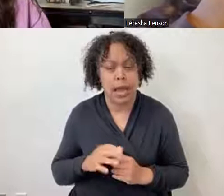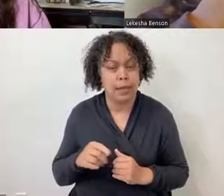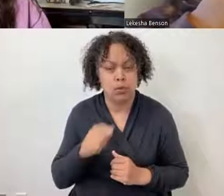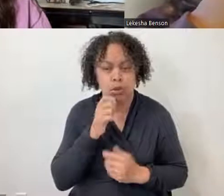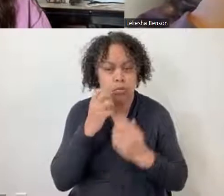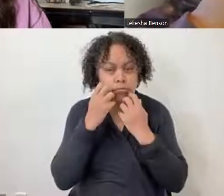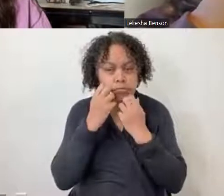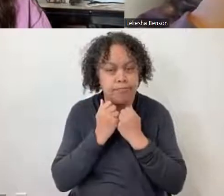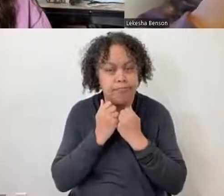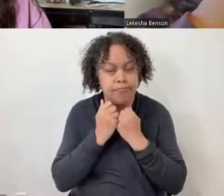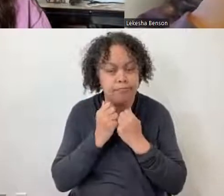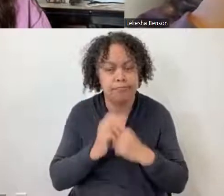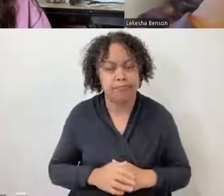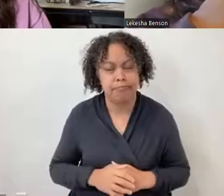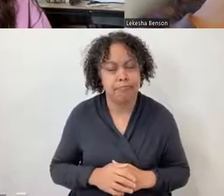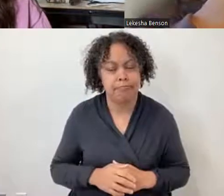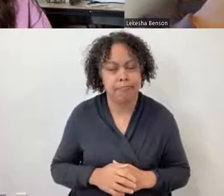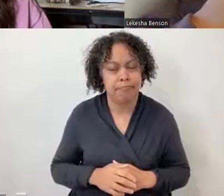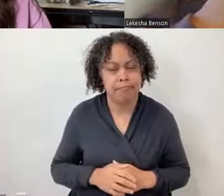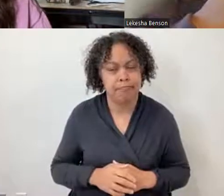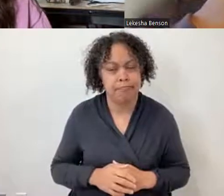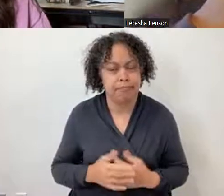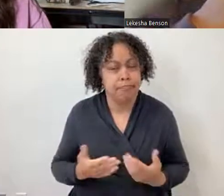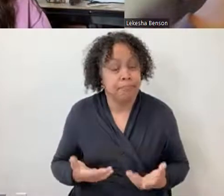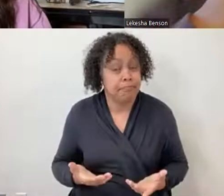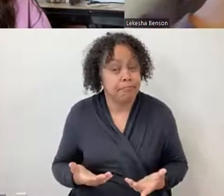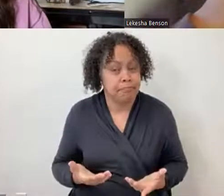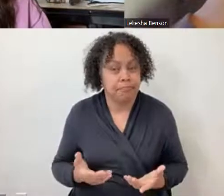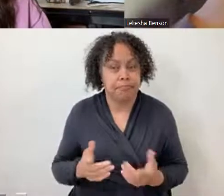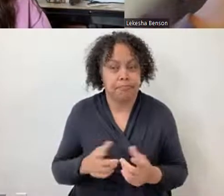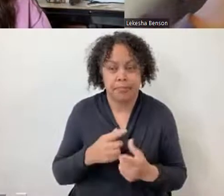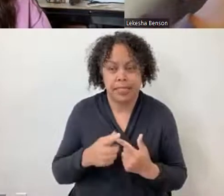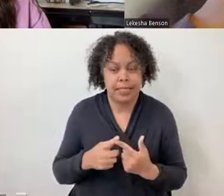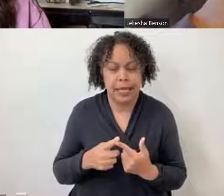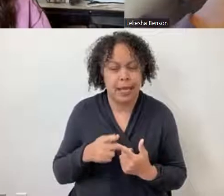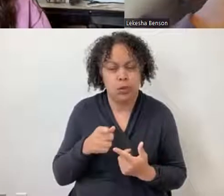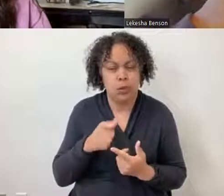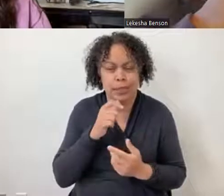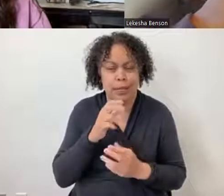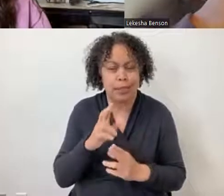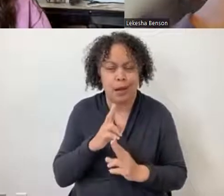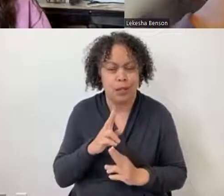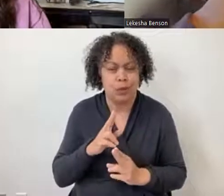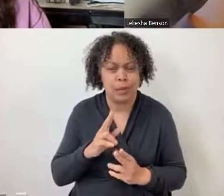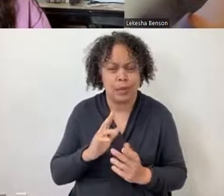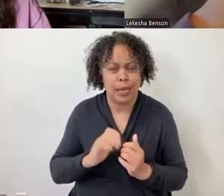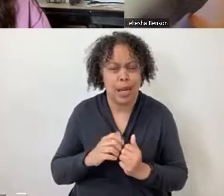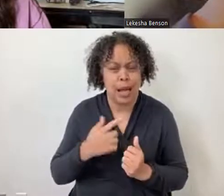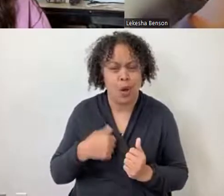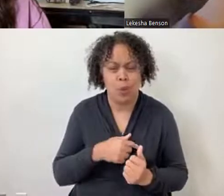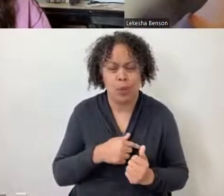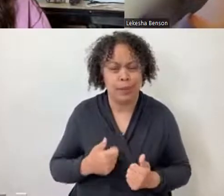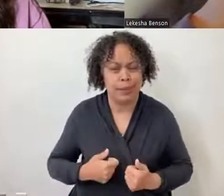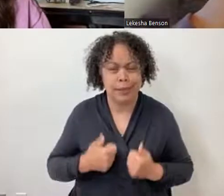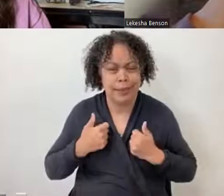those stories as sacred, then there is a way of dishonoring how we all walk and